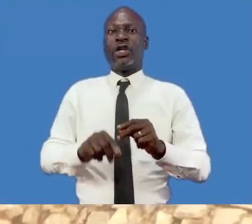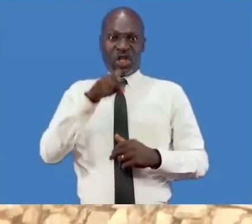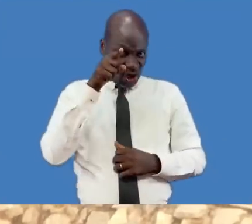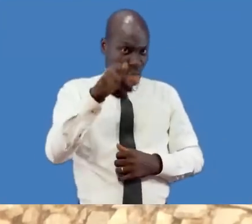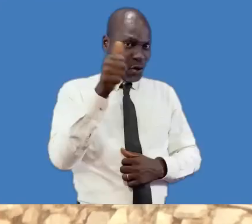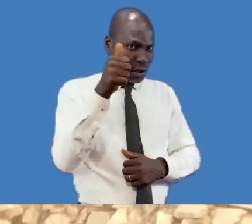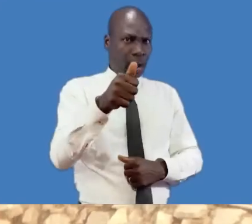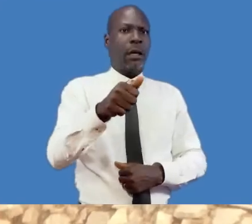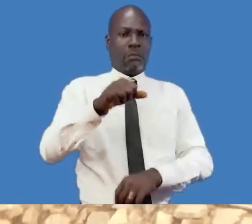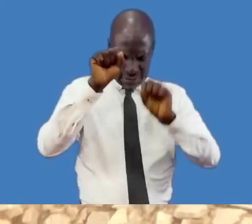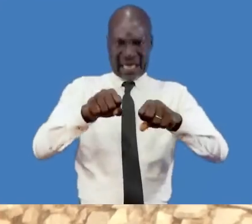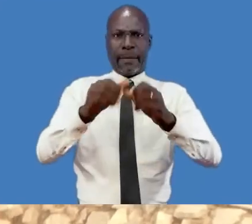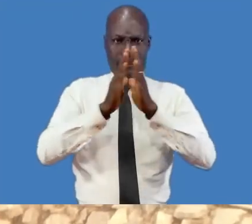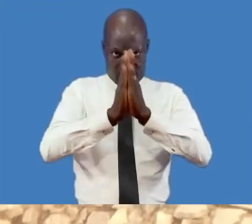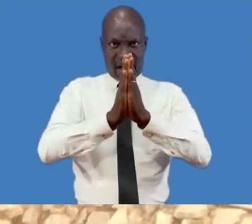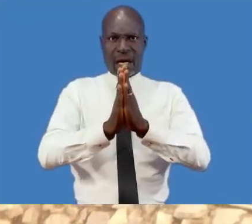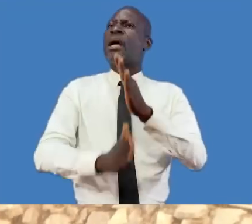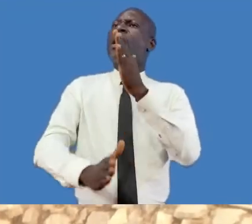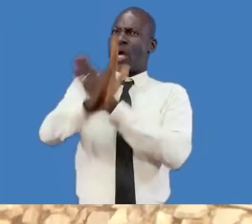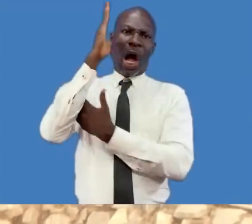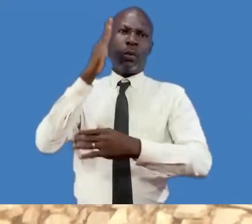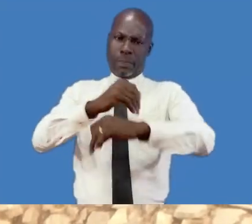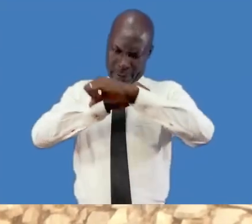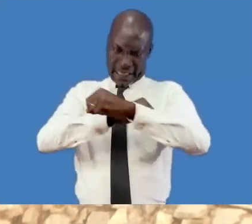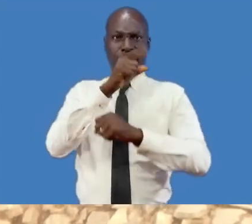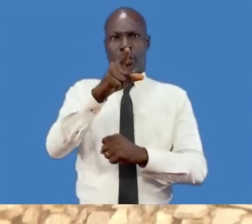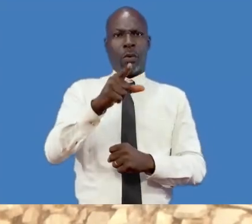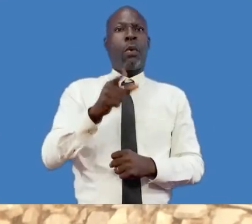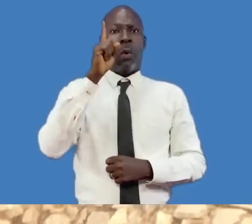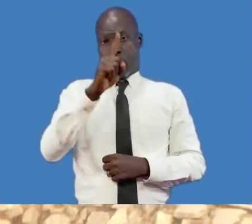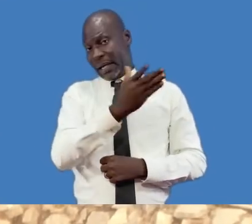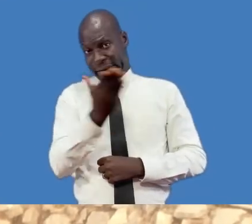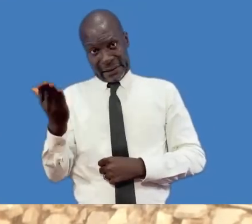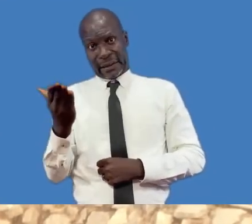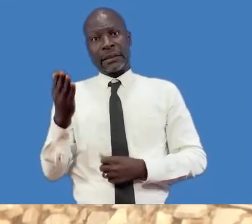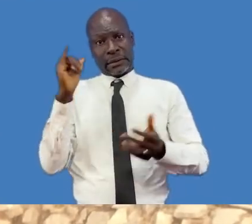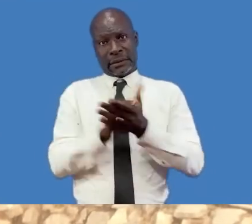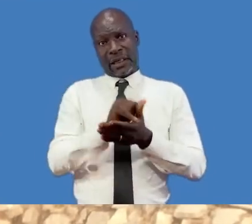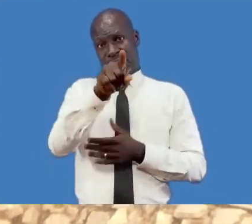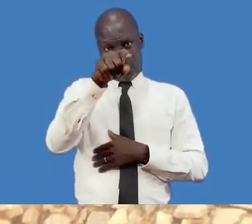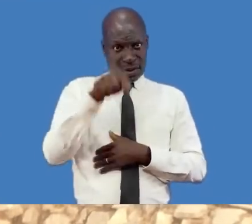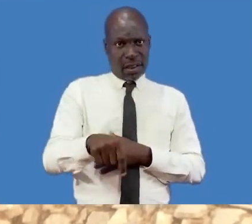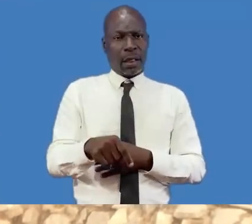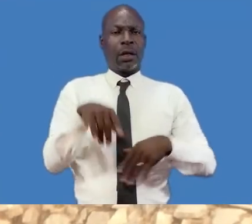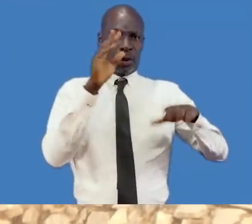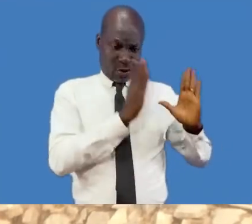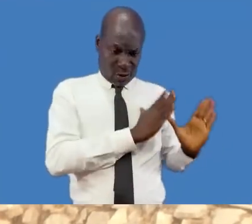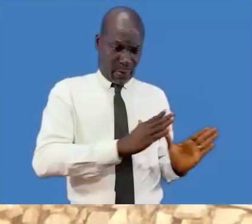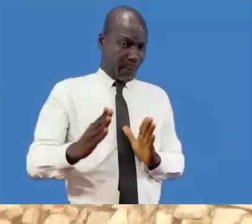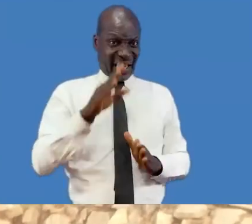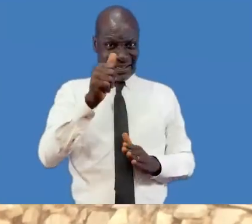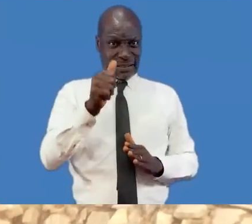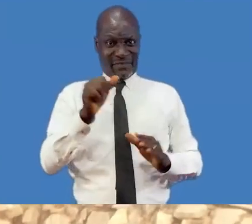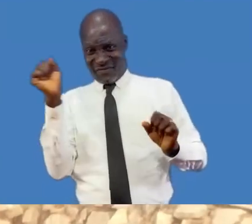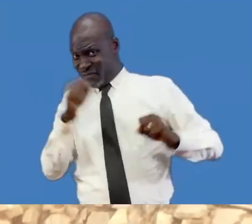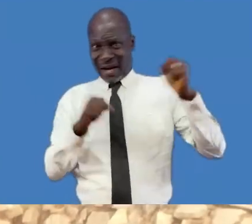buying. Now, a dear cassia about what prescribed them a Christian, you know, and say a bra who says you who want you on your boon, some